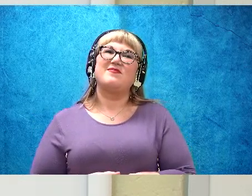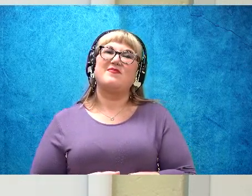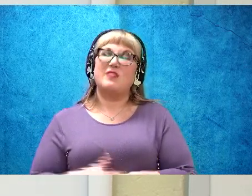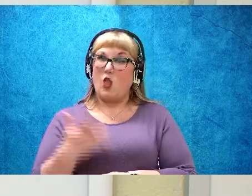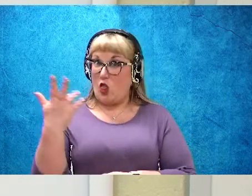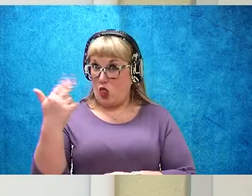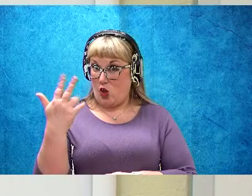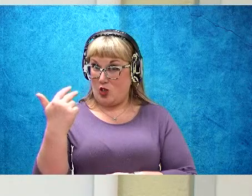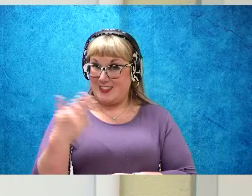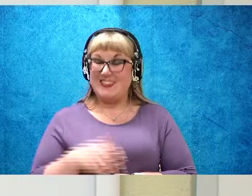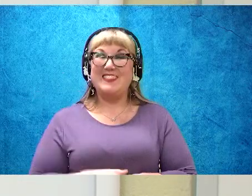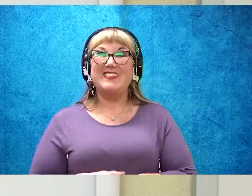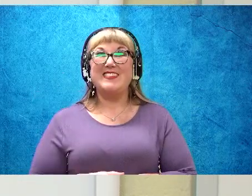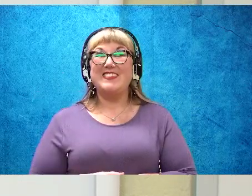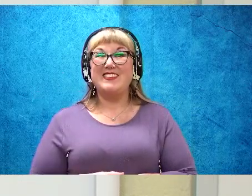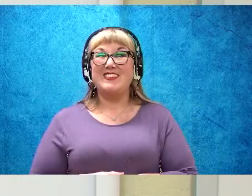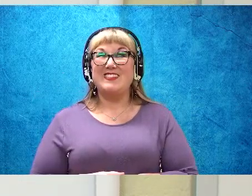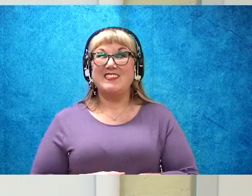13,